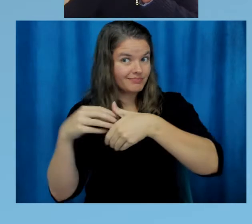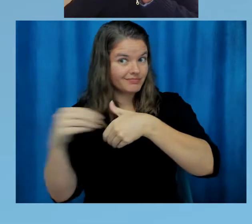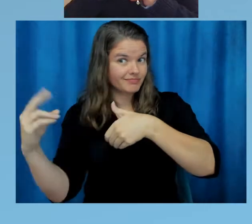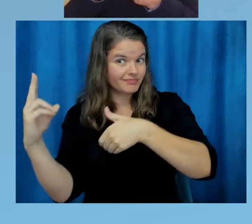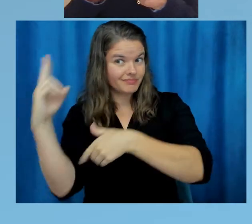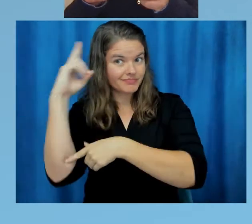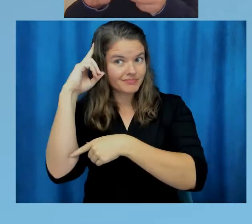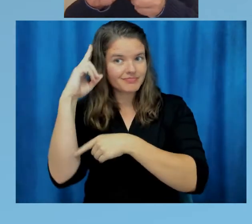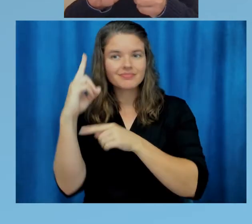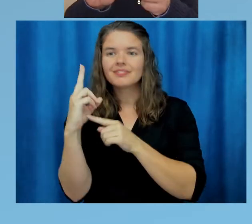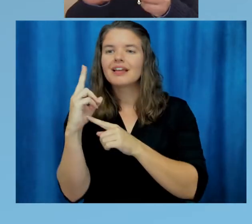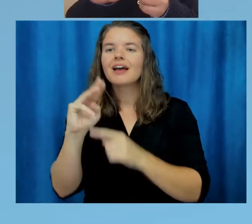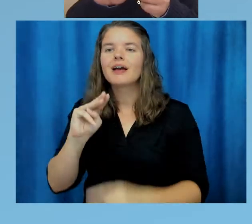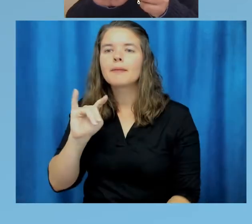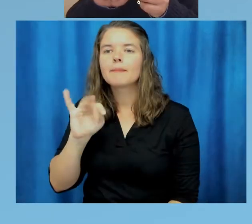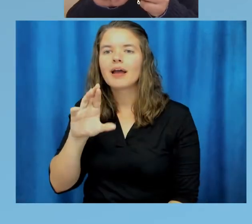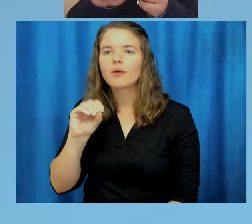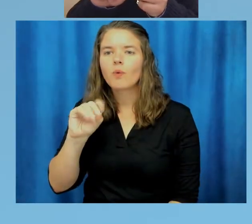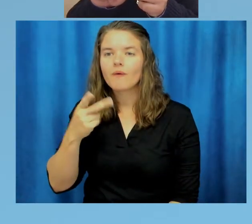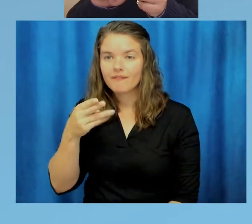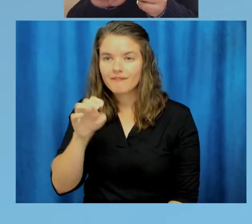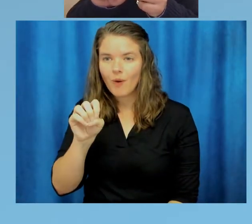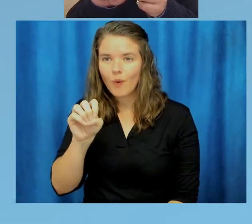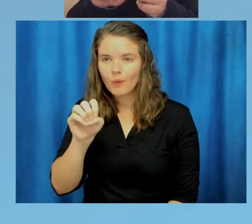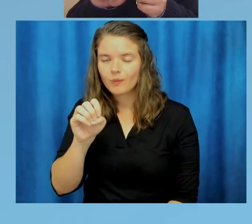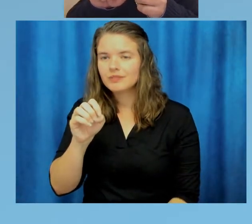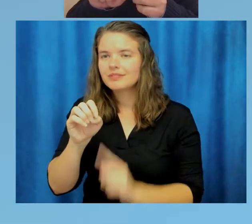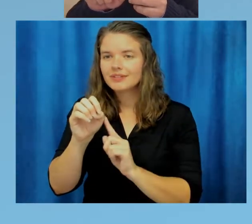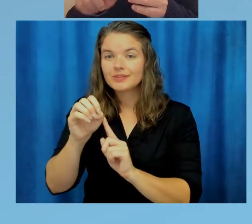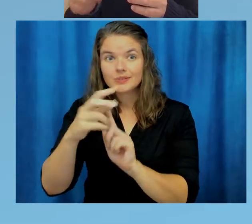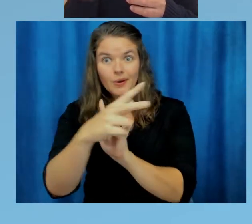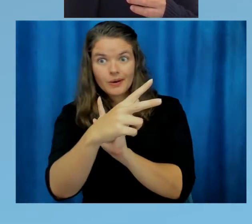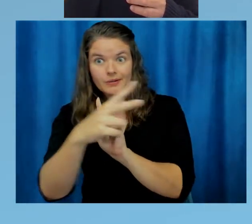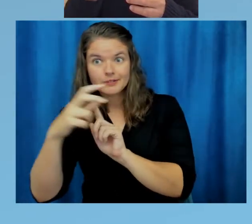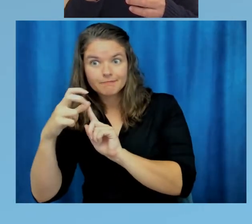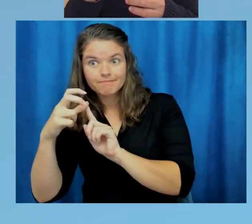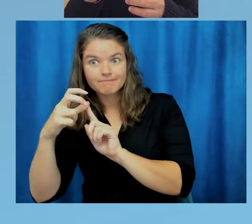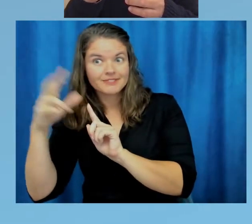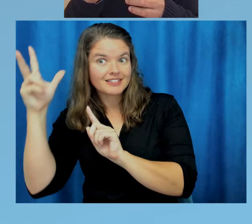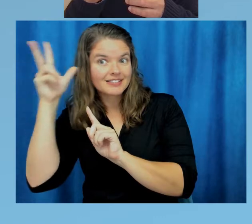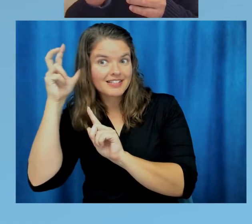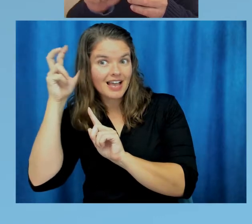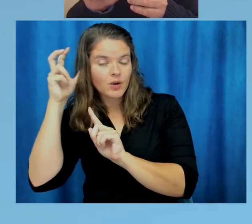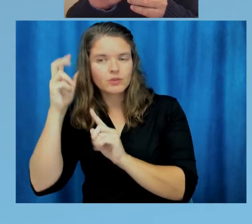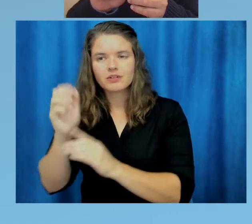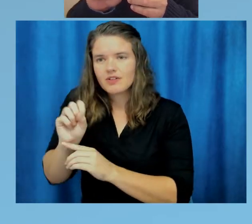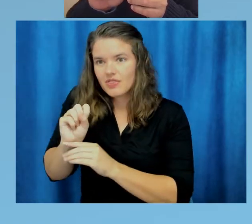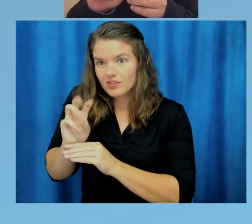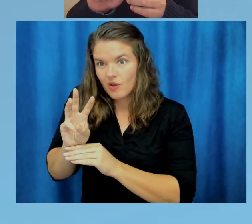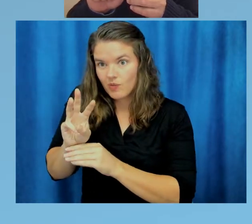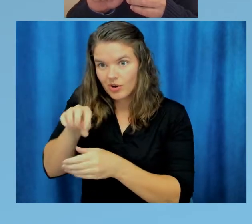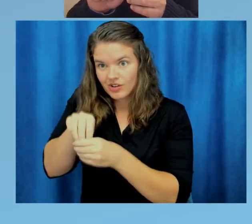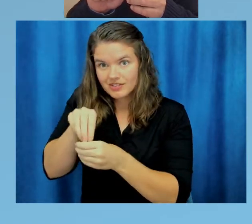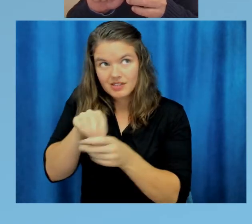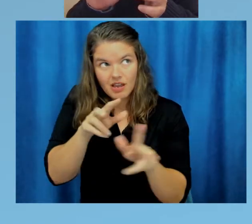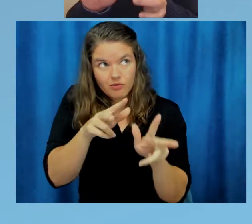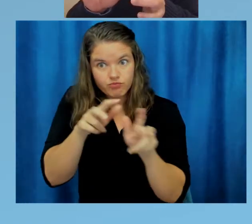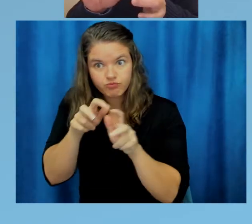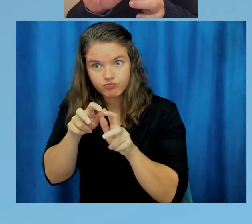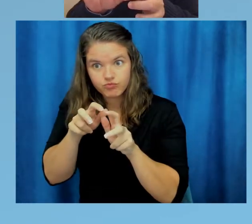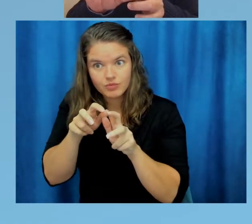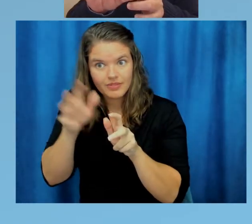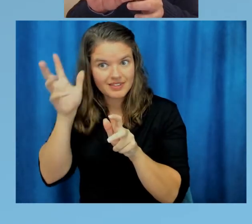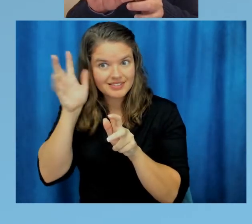the external part, this is the microphone, and it hears the sound, and the software